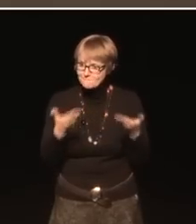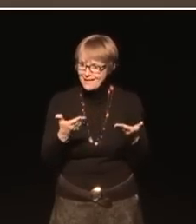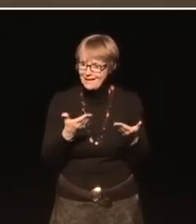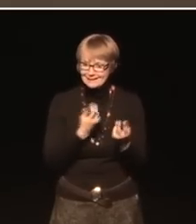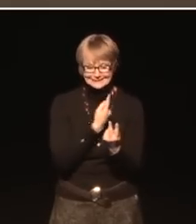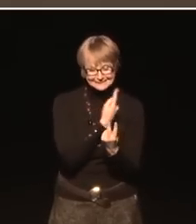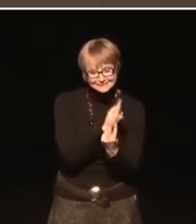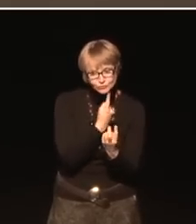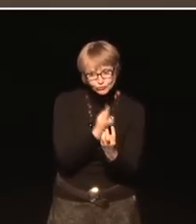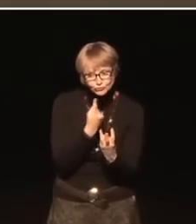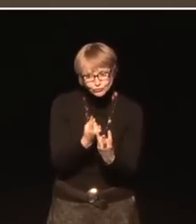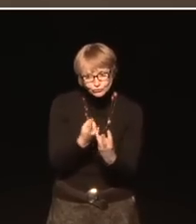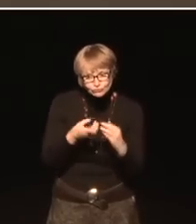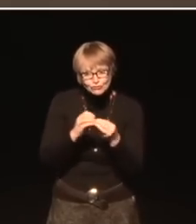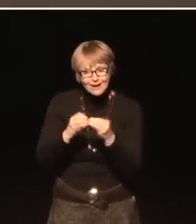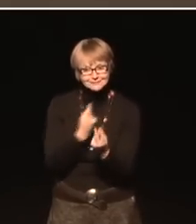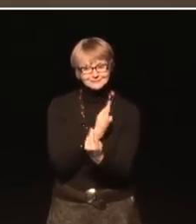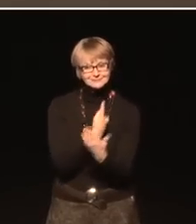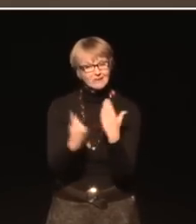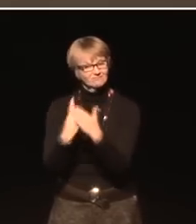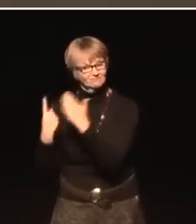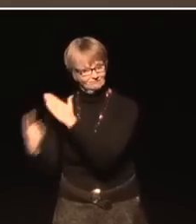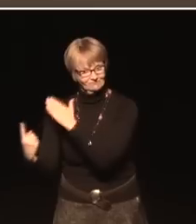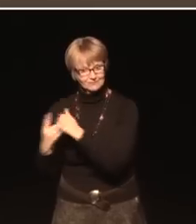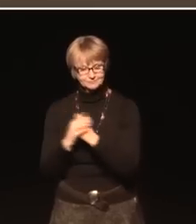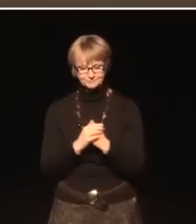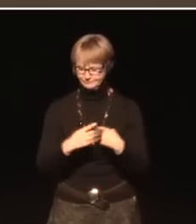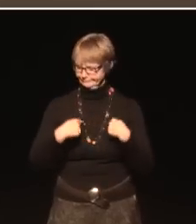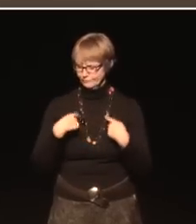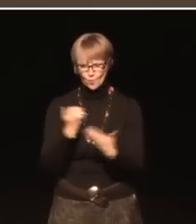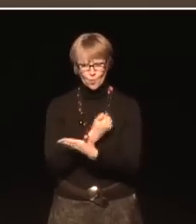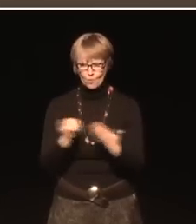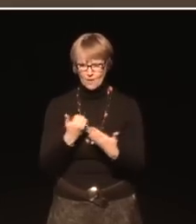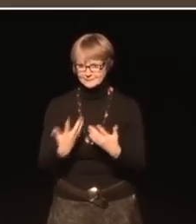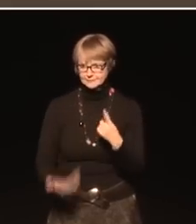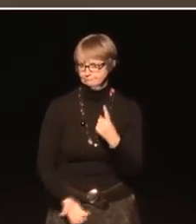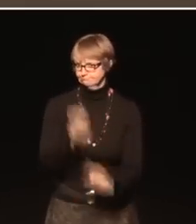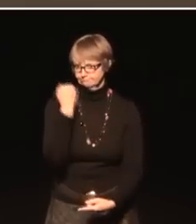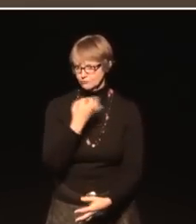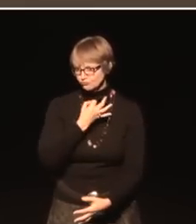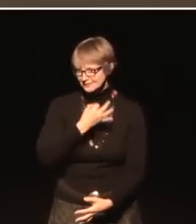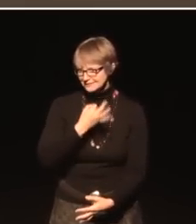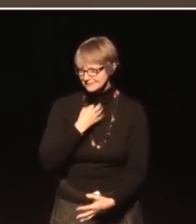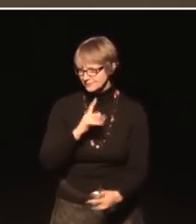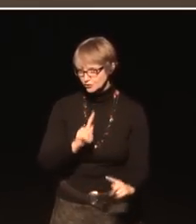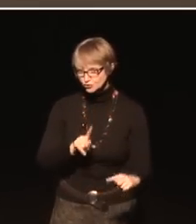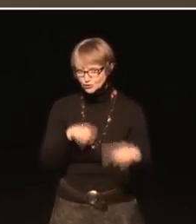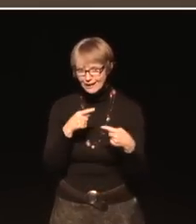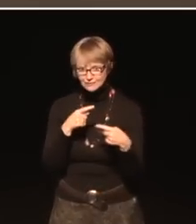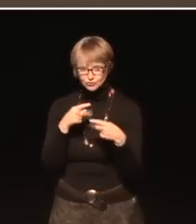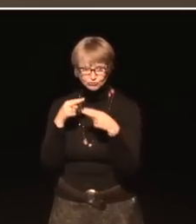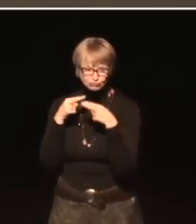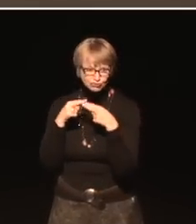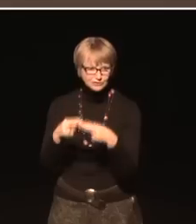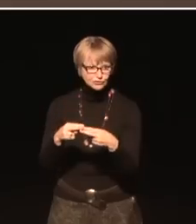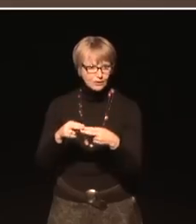As a company, Extant's always taken risks, challenging traditional forms of movement and